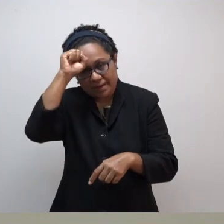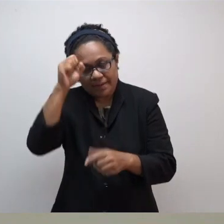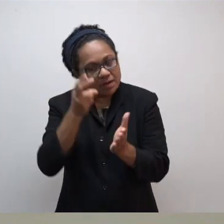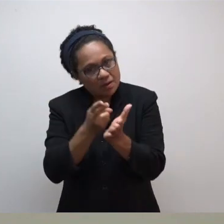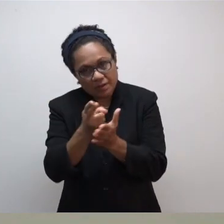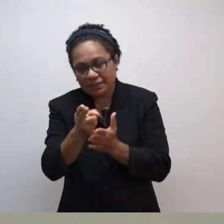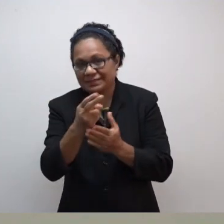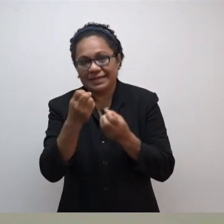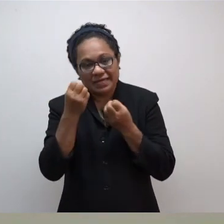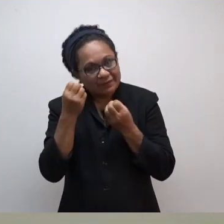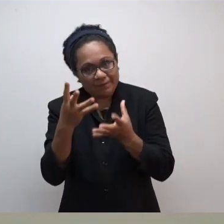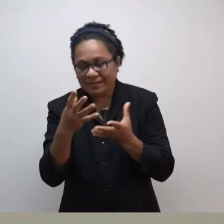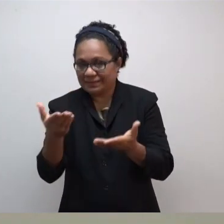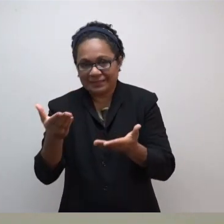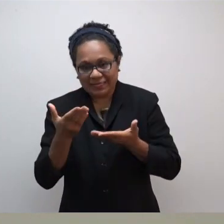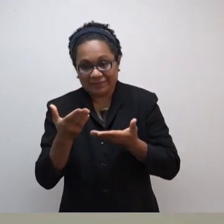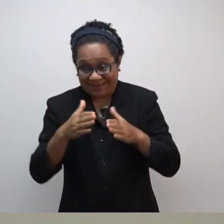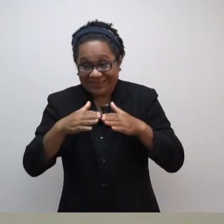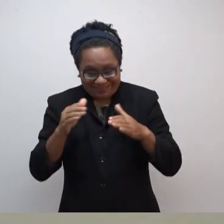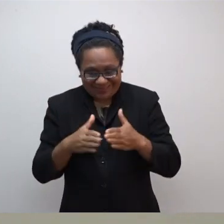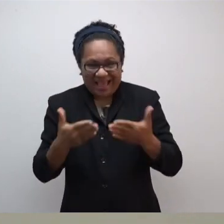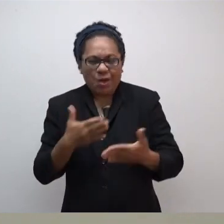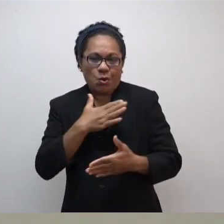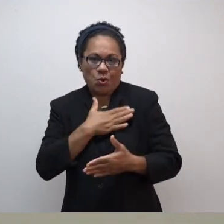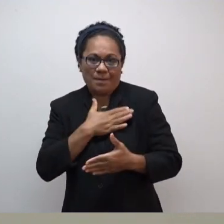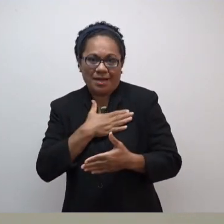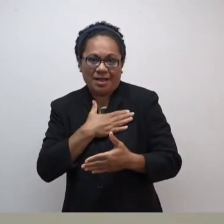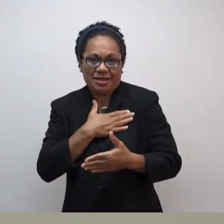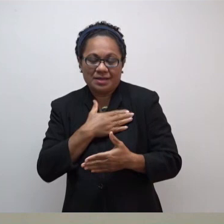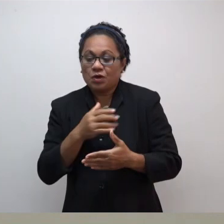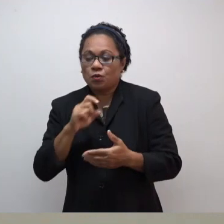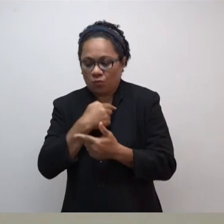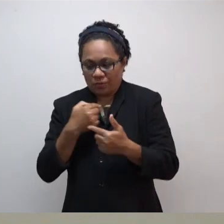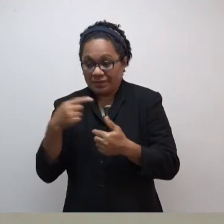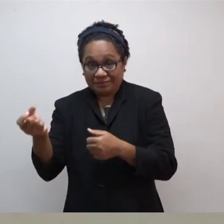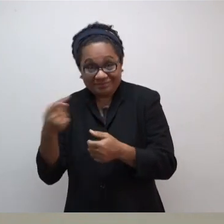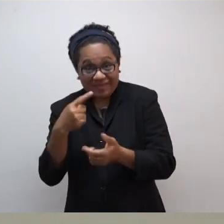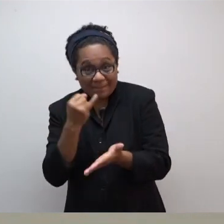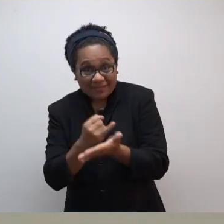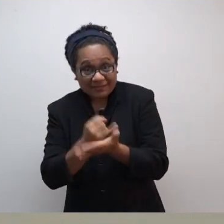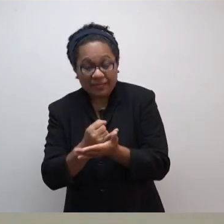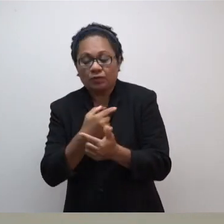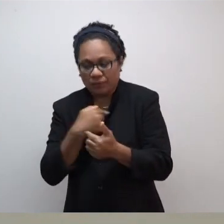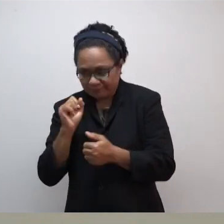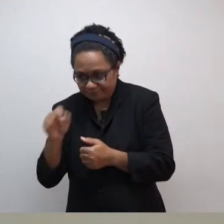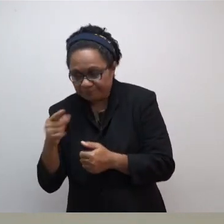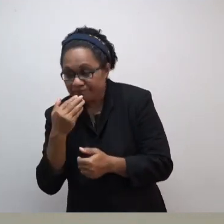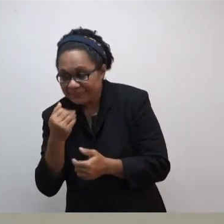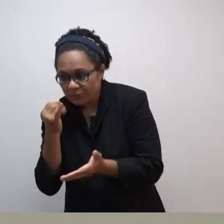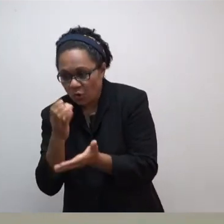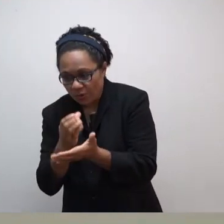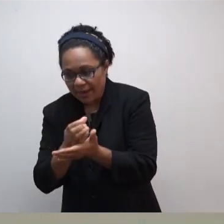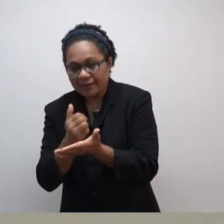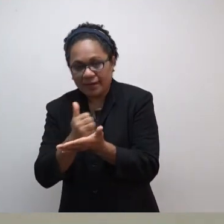of time frames won't be given to individuals. They have to give us the correct numbers, and they have to ensure that